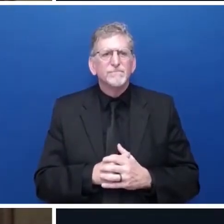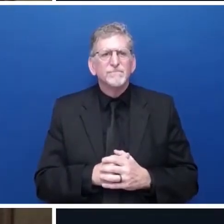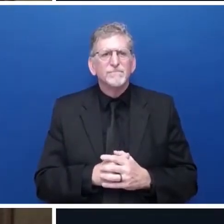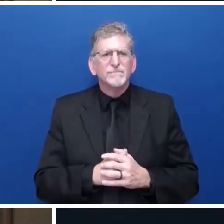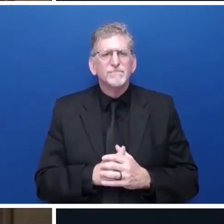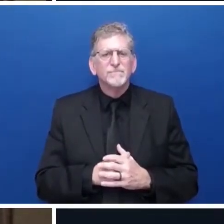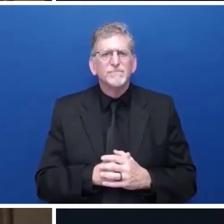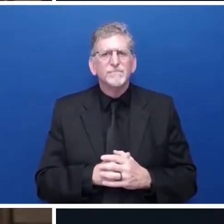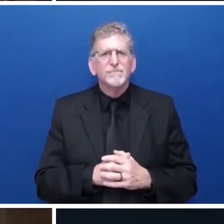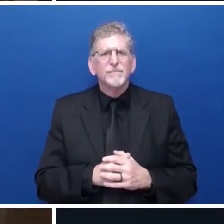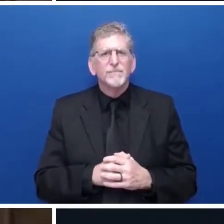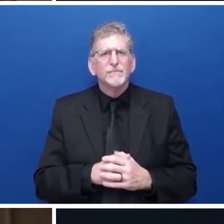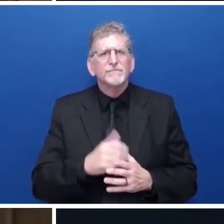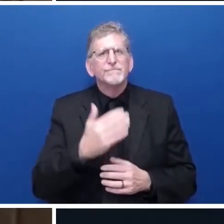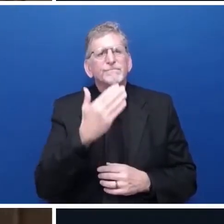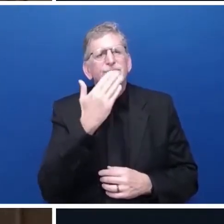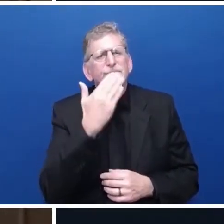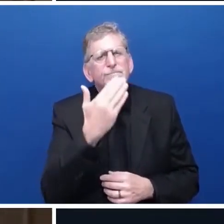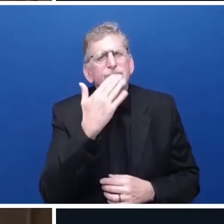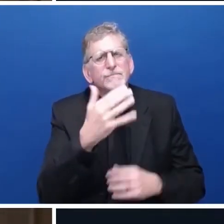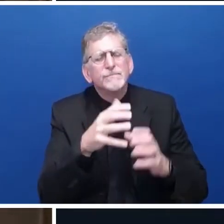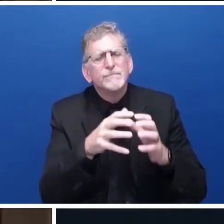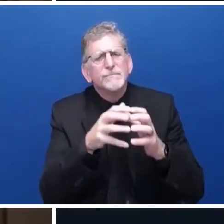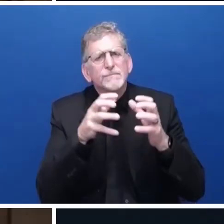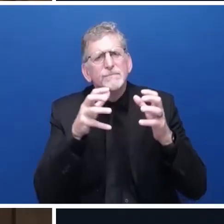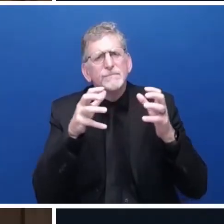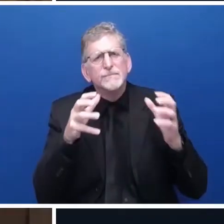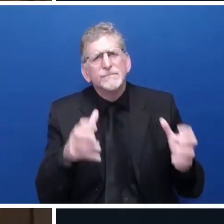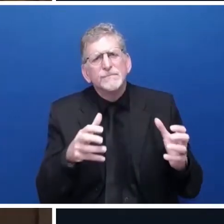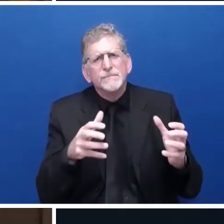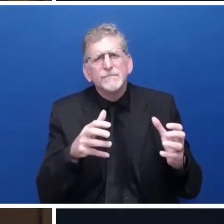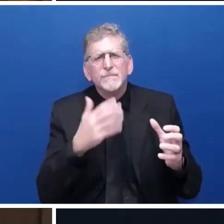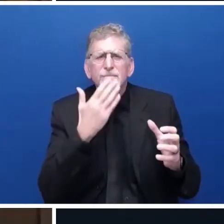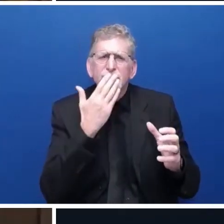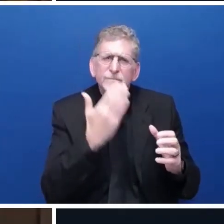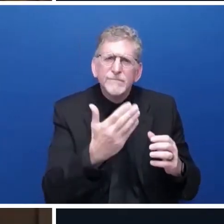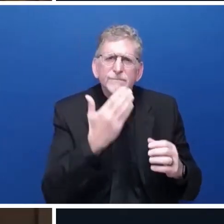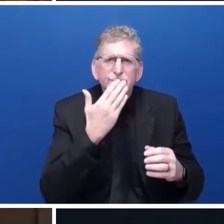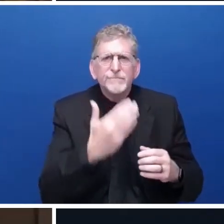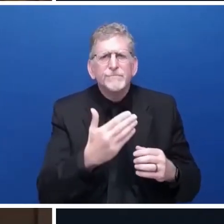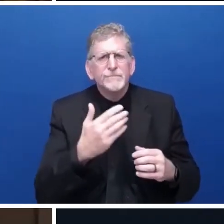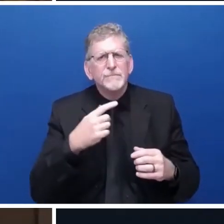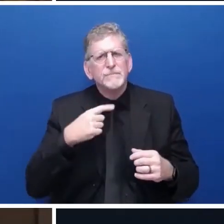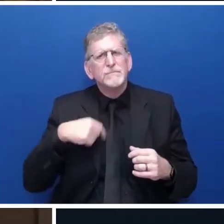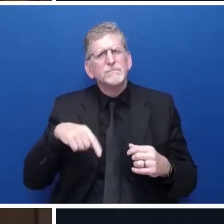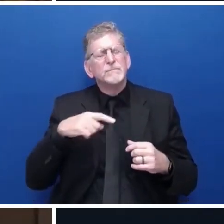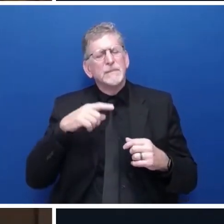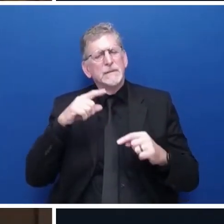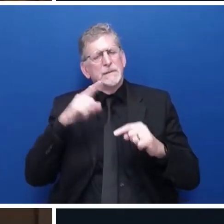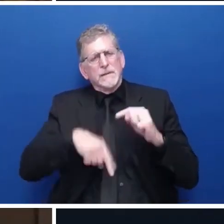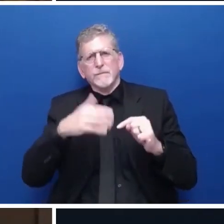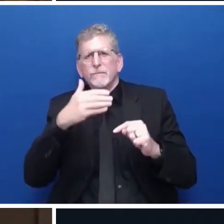Thank you very much, Jacqueline. Thank you. We can never forget that many in this room